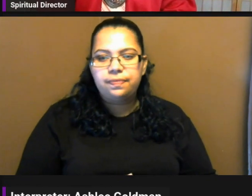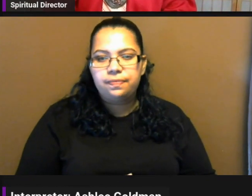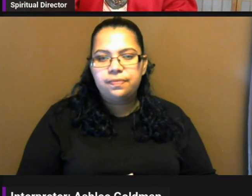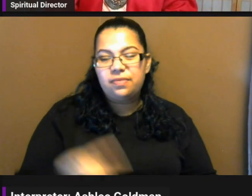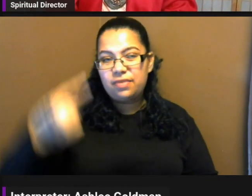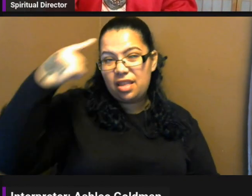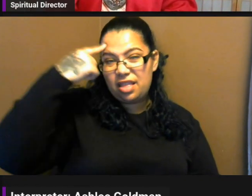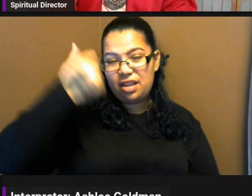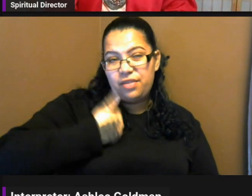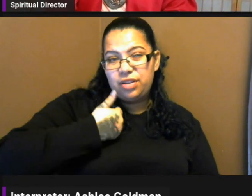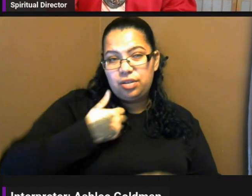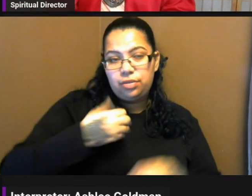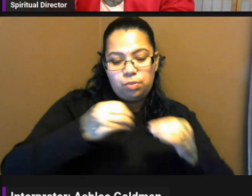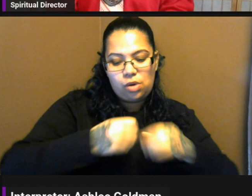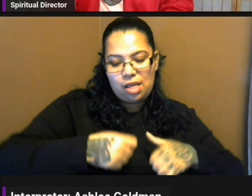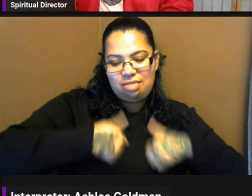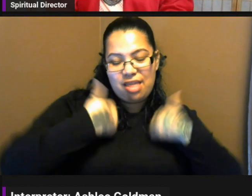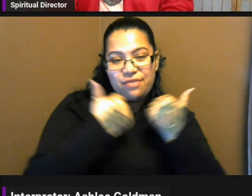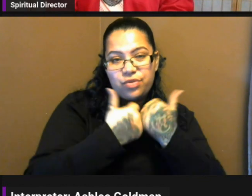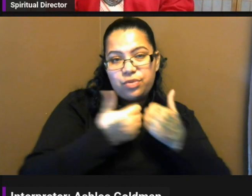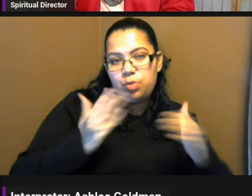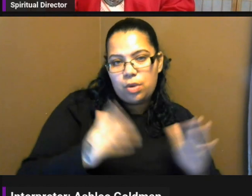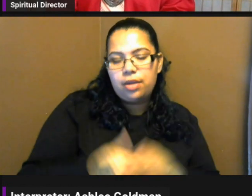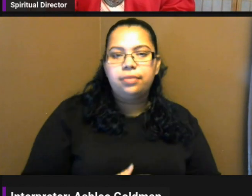to think of ourselves in a more life affirming manner,